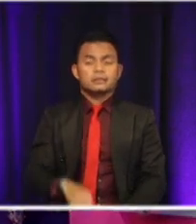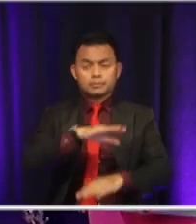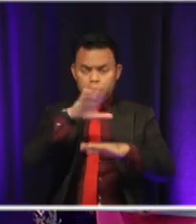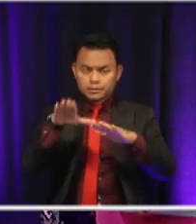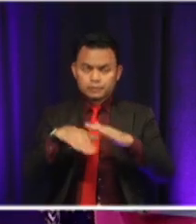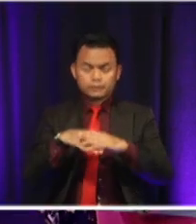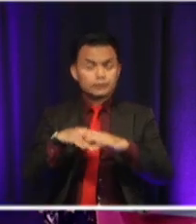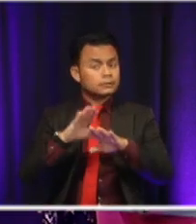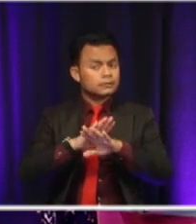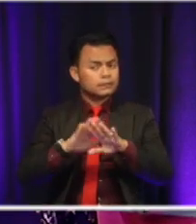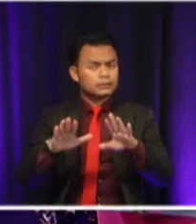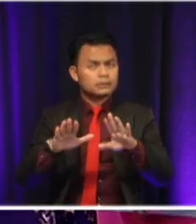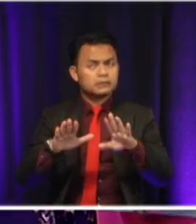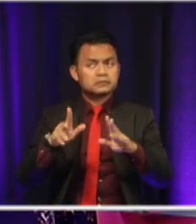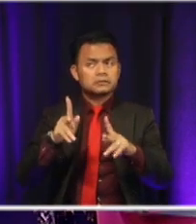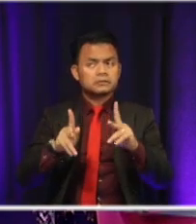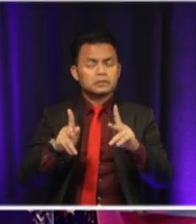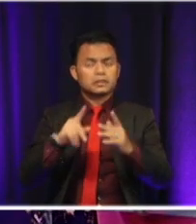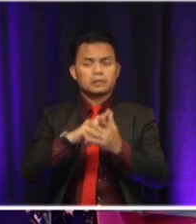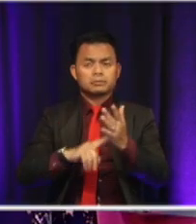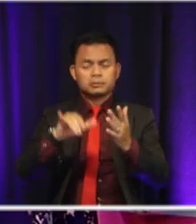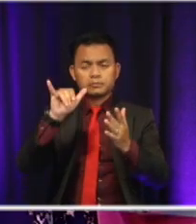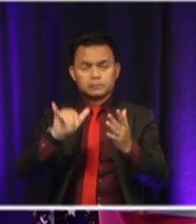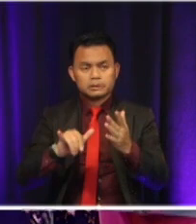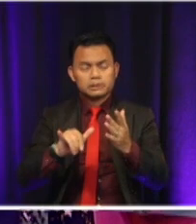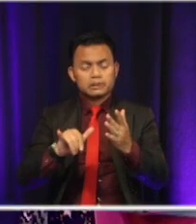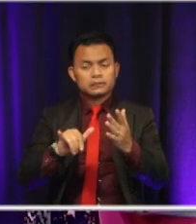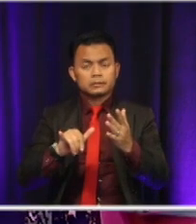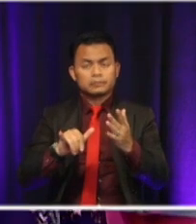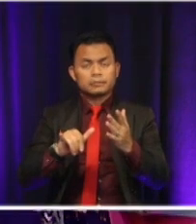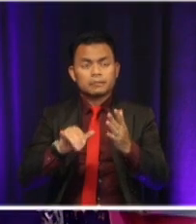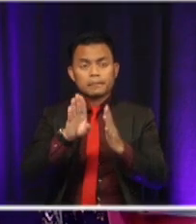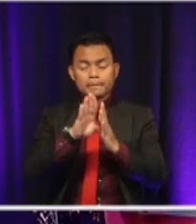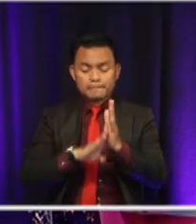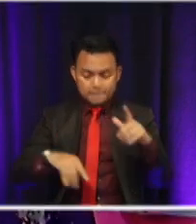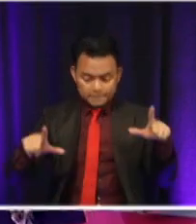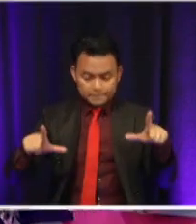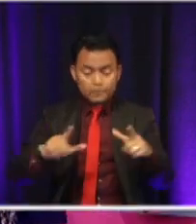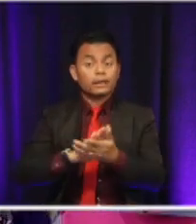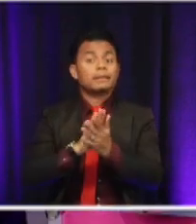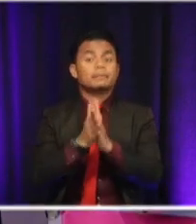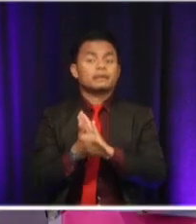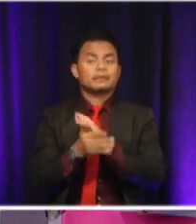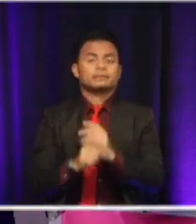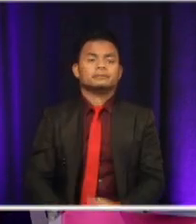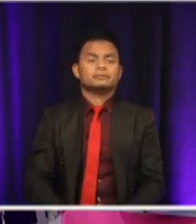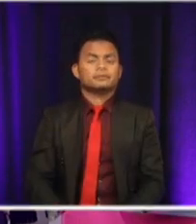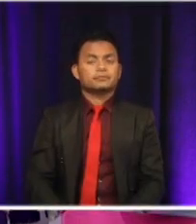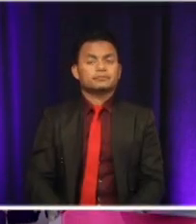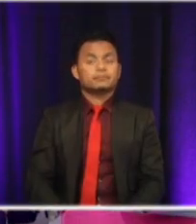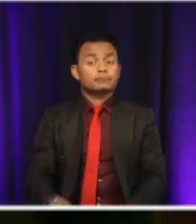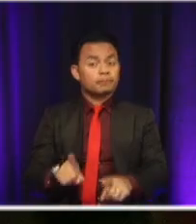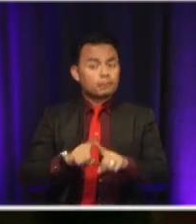what happened. I hope I didn't lose you there. It's not just what happened, but also what actually